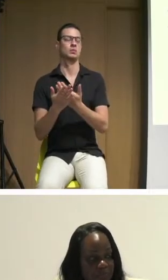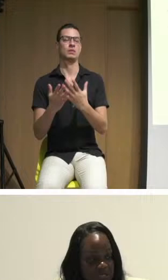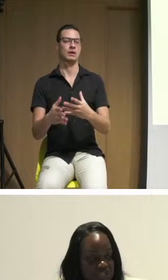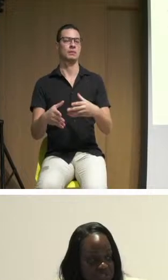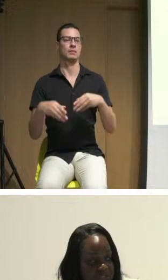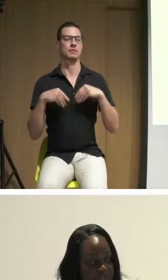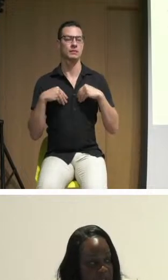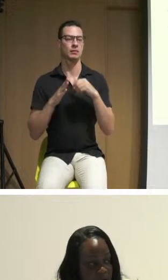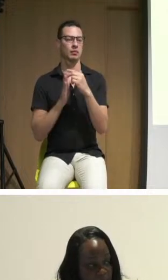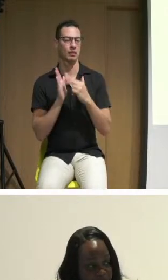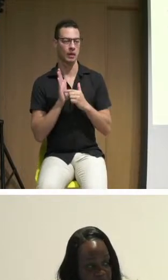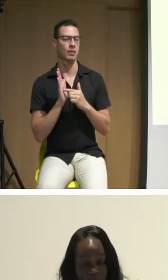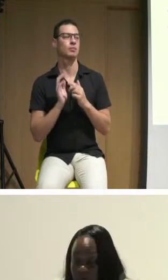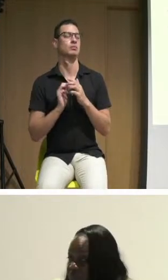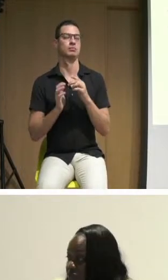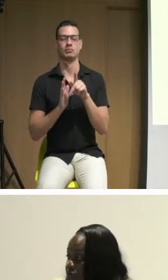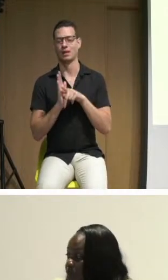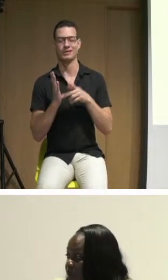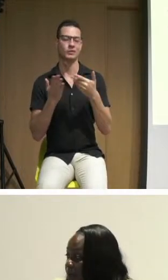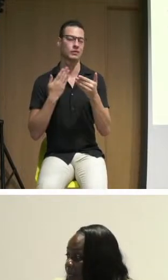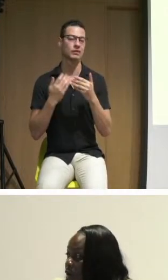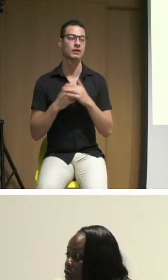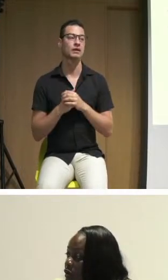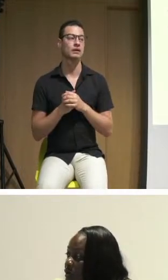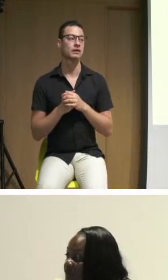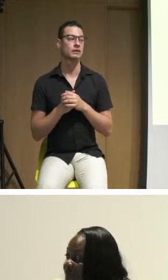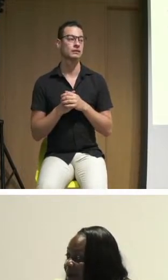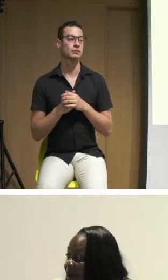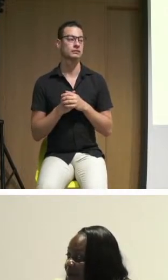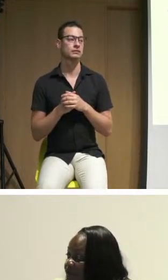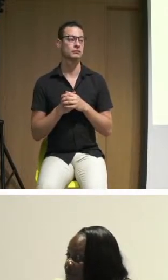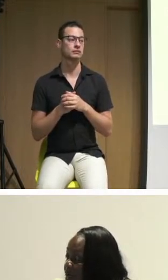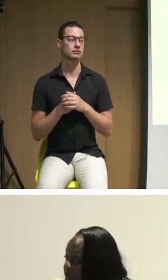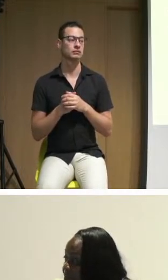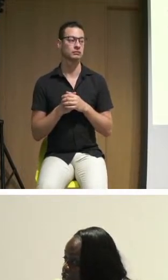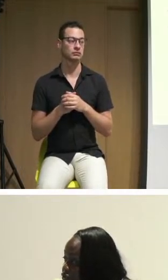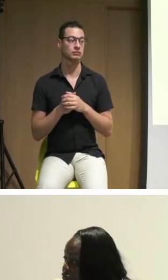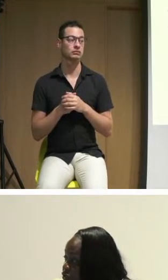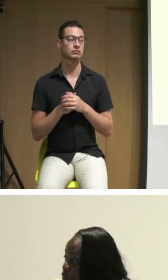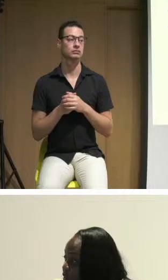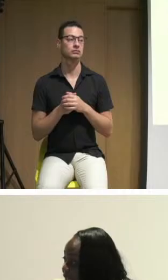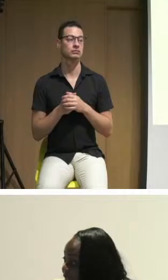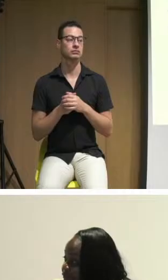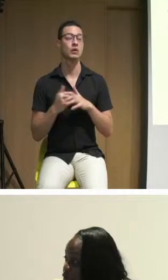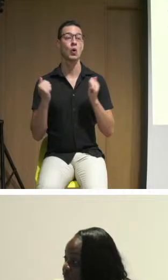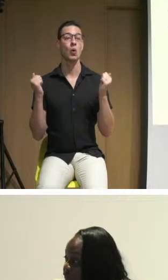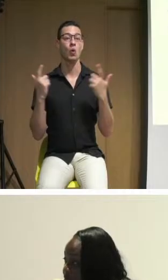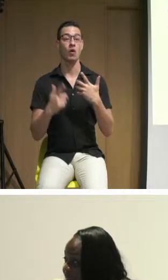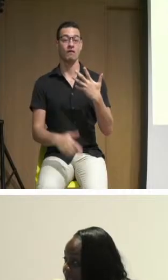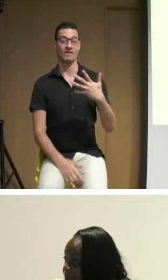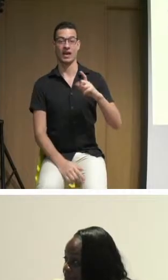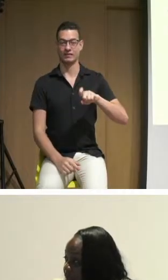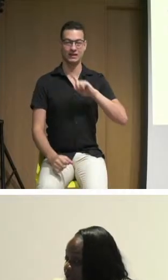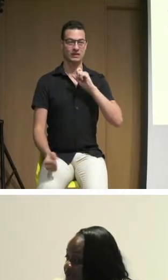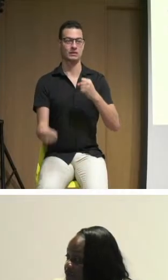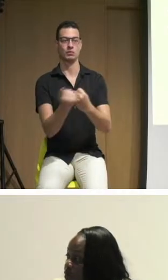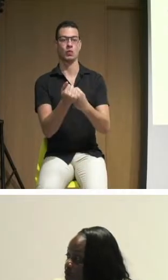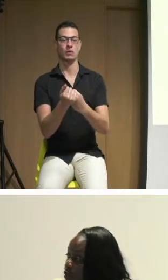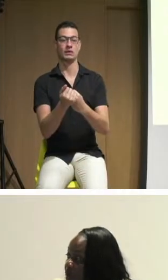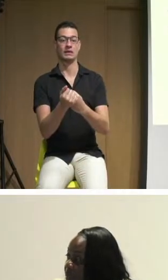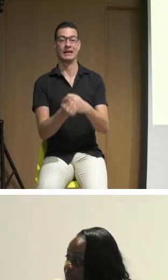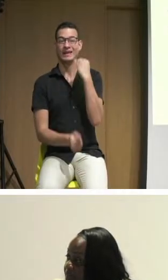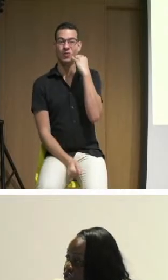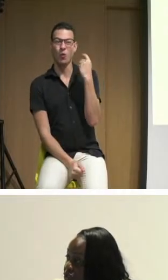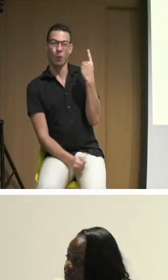the reparations framework for the UN, all 5 commissioners would have to affirm that. If there